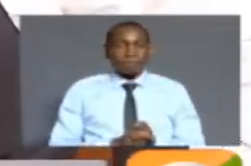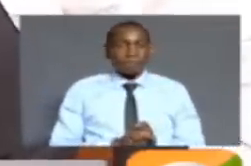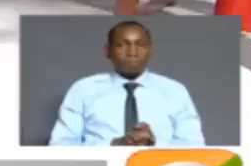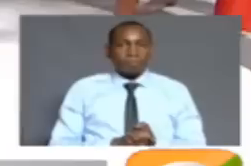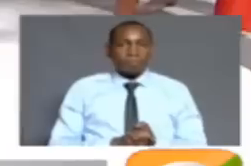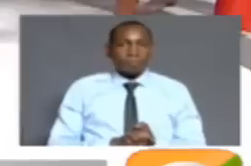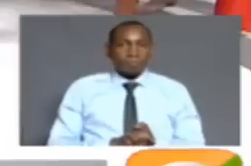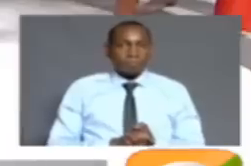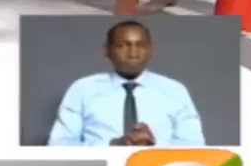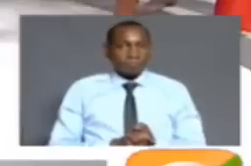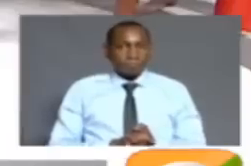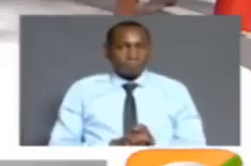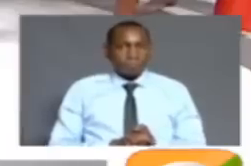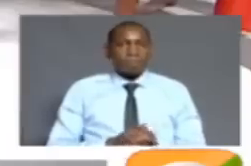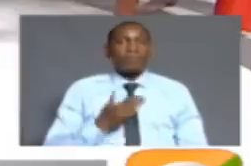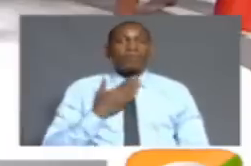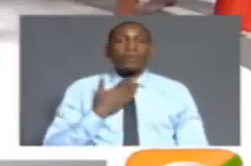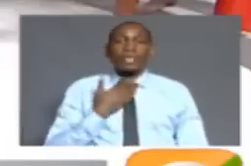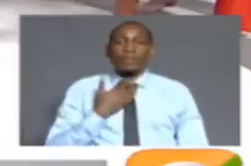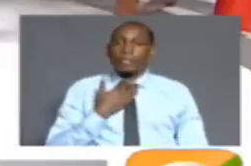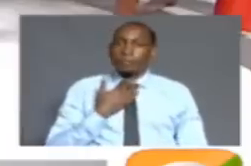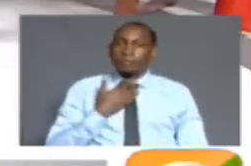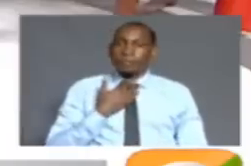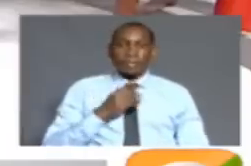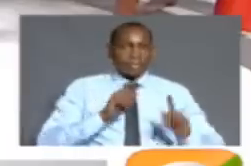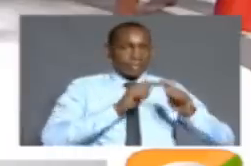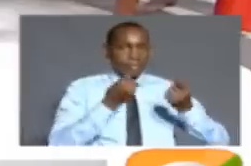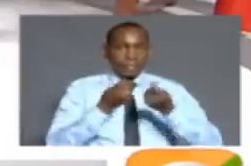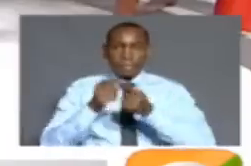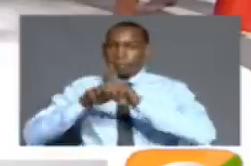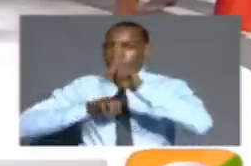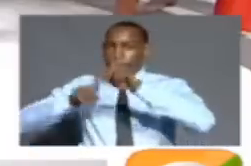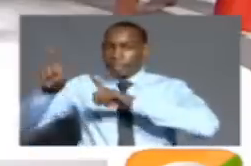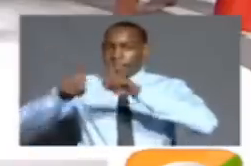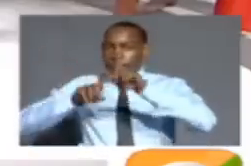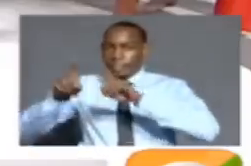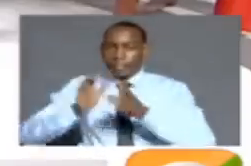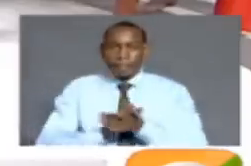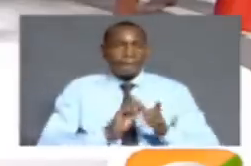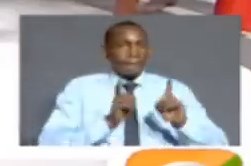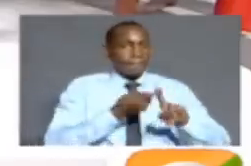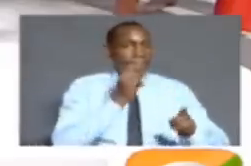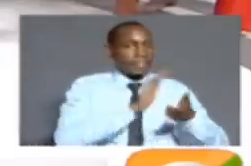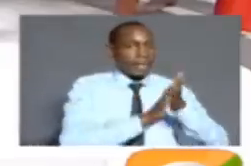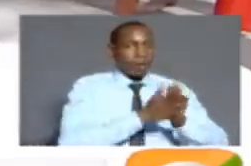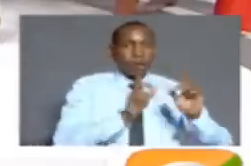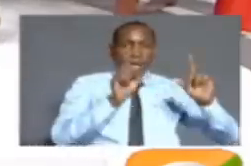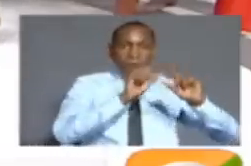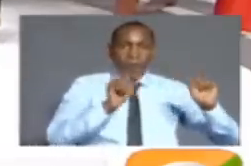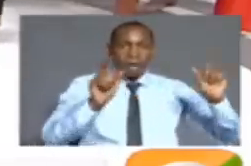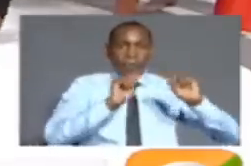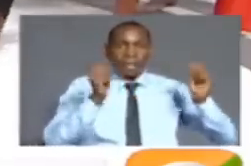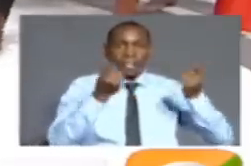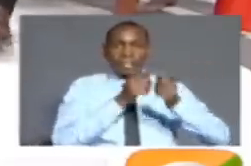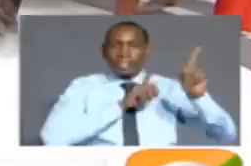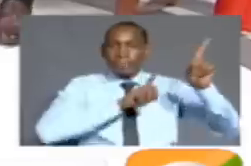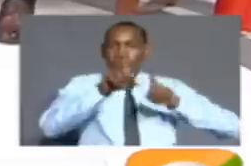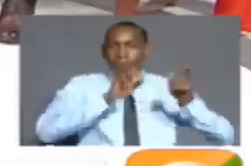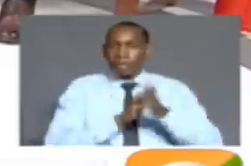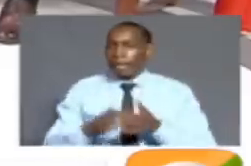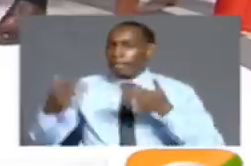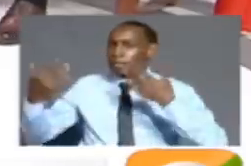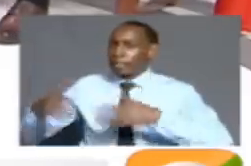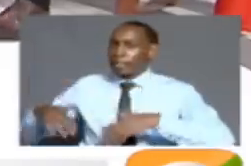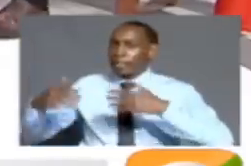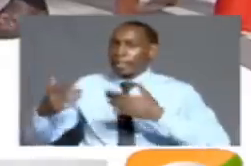Yeah. I want to jump into And you are team Tanga Tanga, so I'm sure you're going to defend him. There is no such thing as team Tanga Tanga, but you get